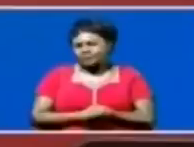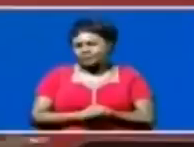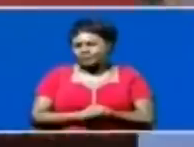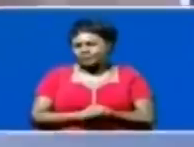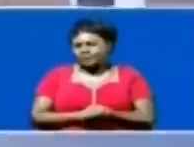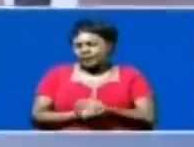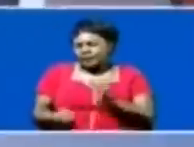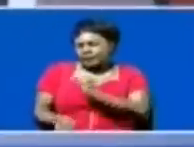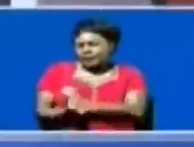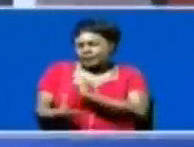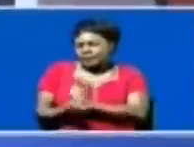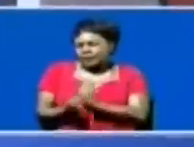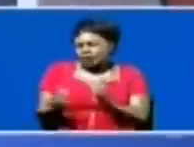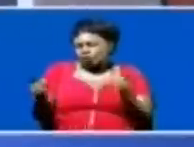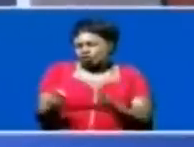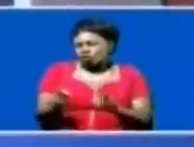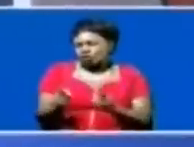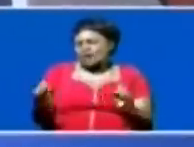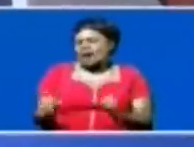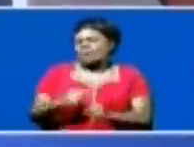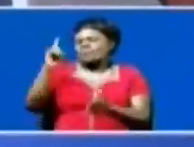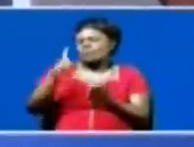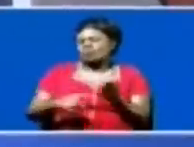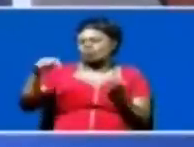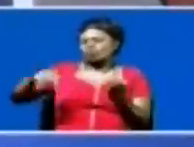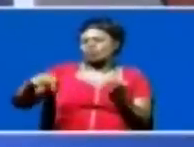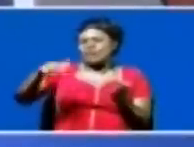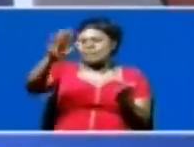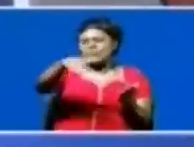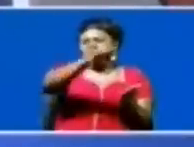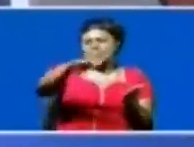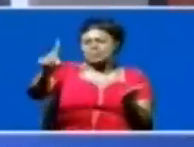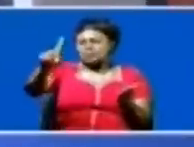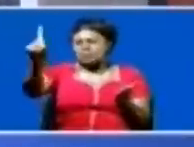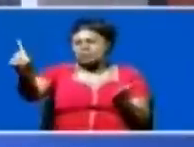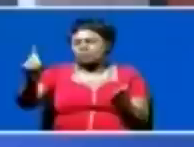Just paint for me a picture of what exactly transpired today.